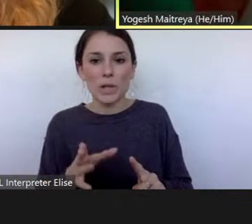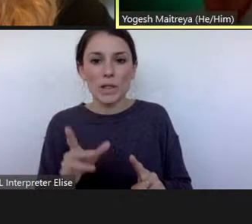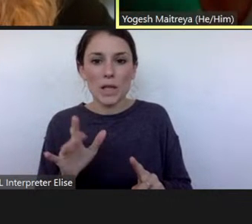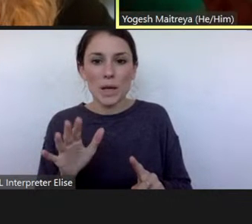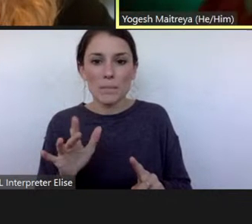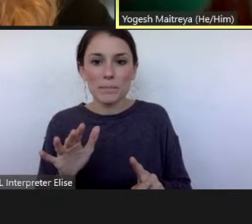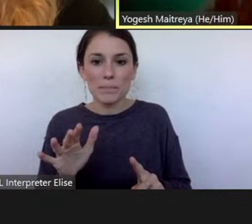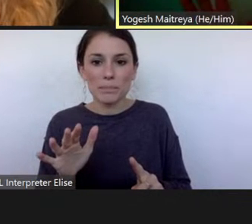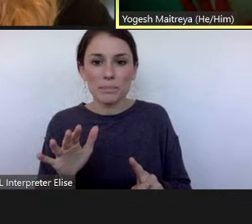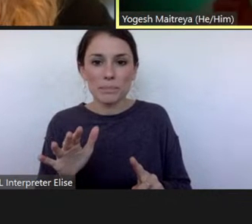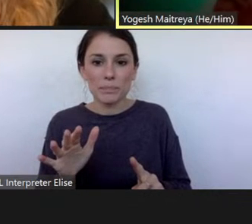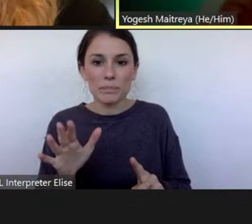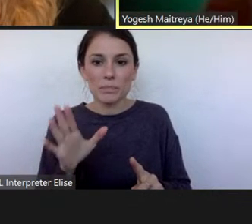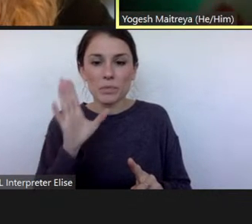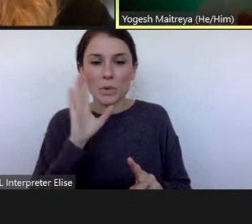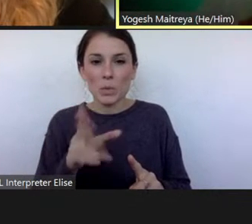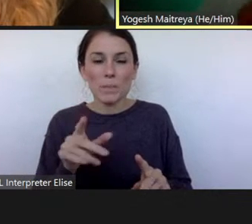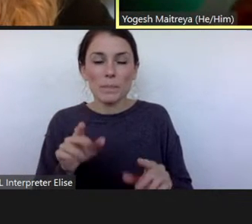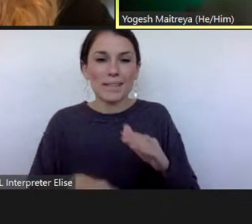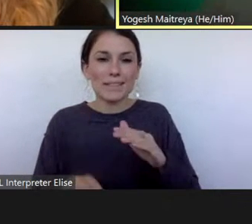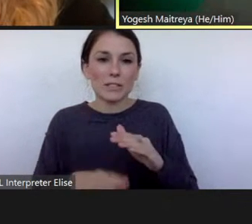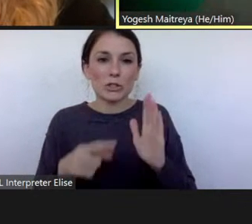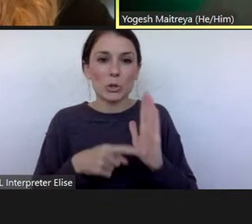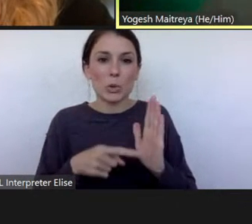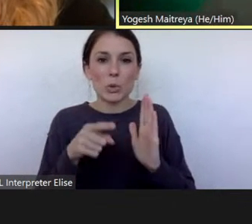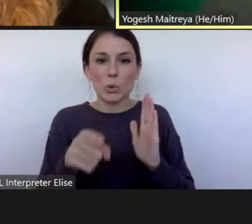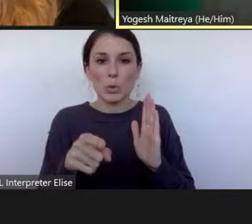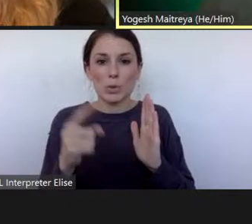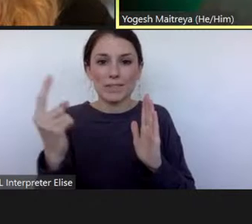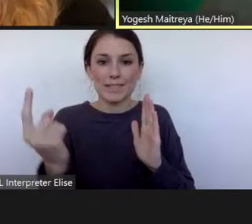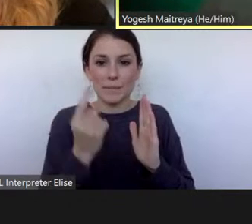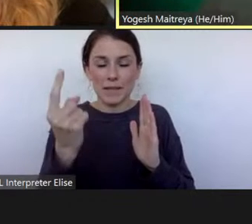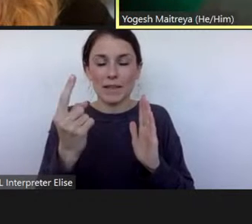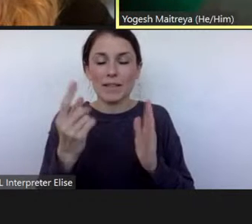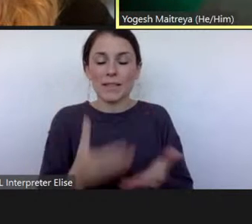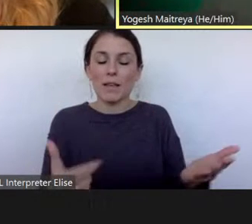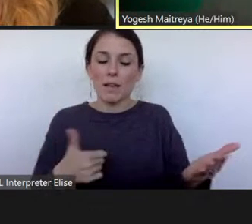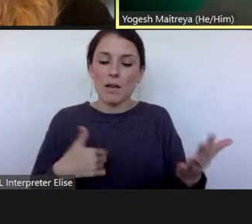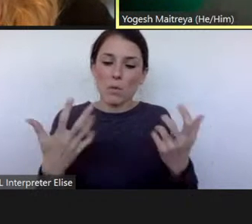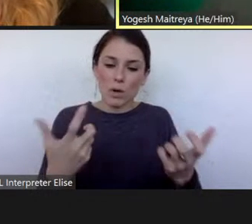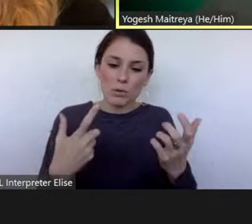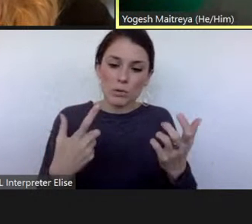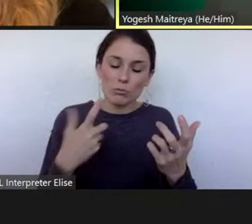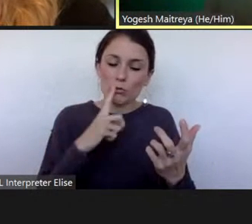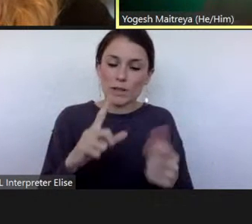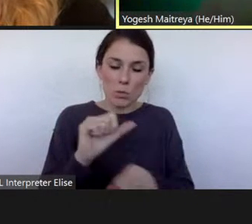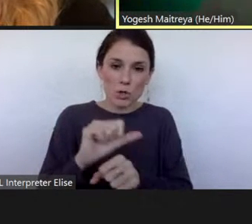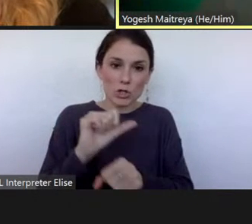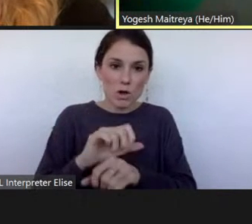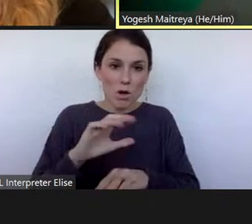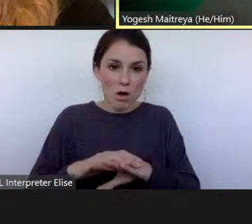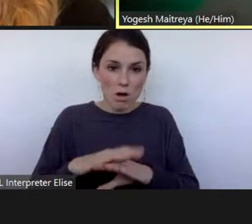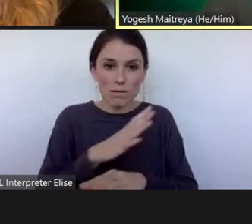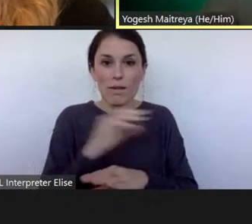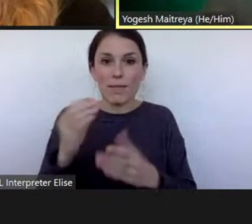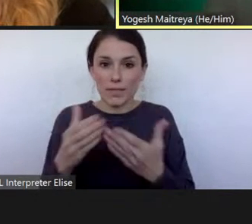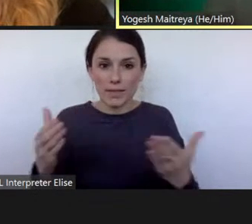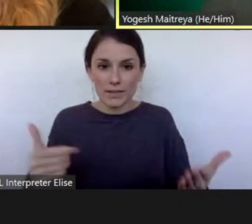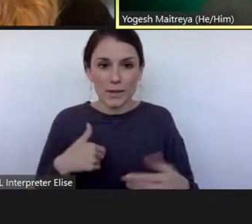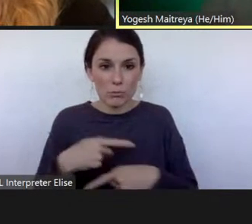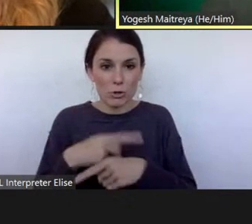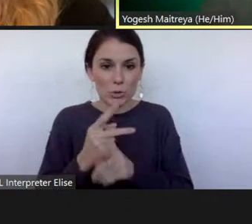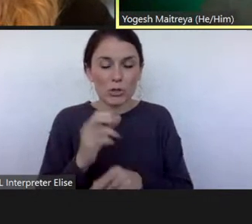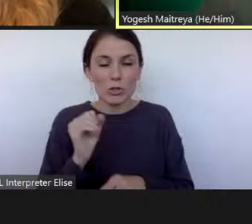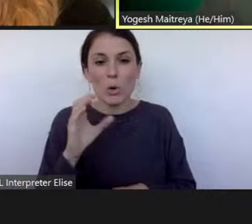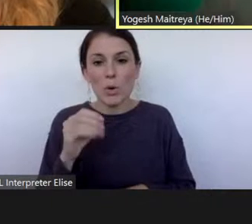to basically I'm going to show you something, the thing I basically worked on and the things I produced. So these are